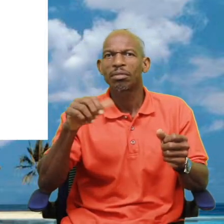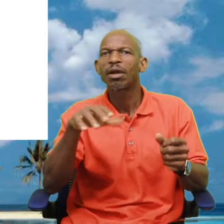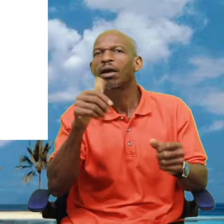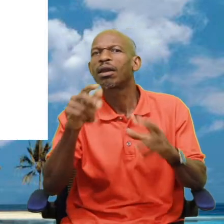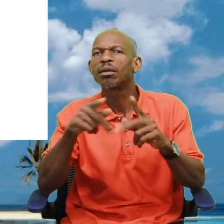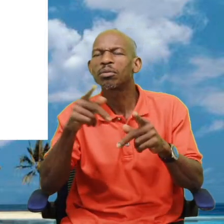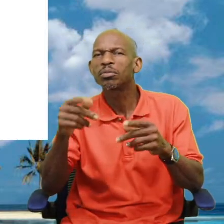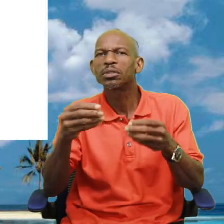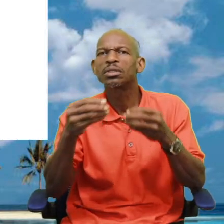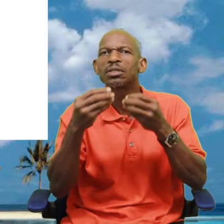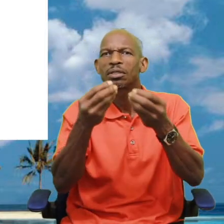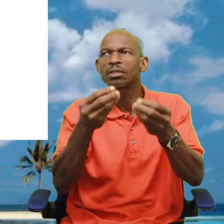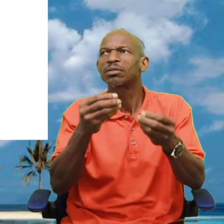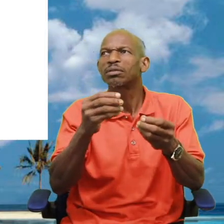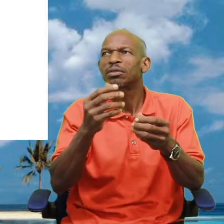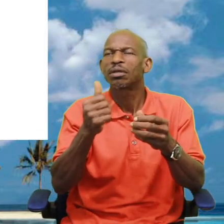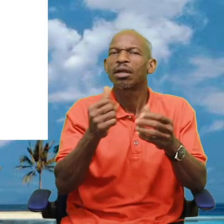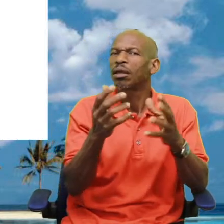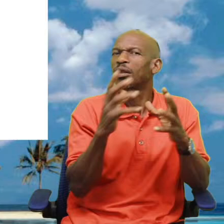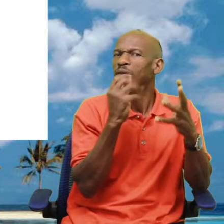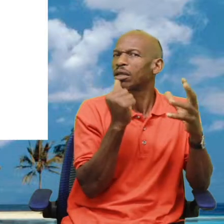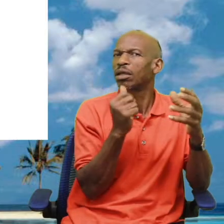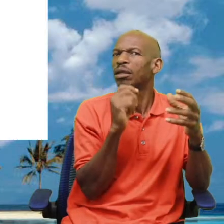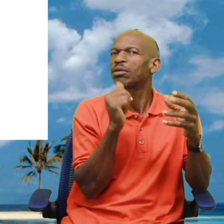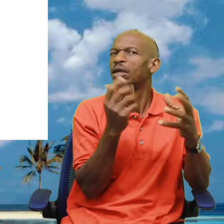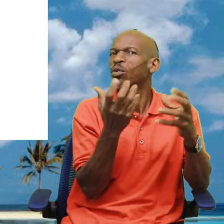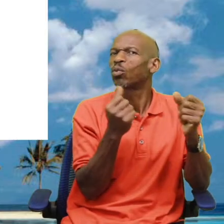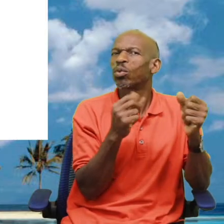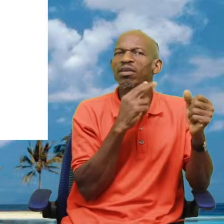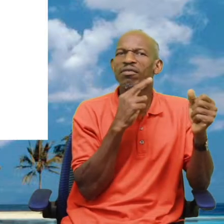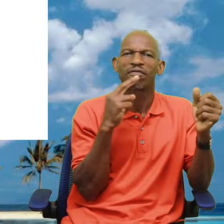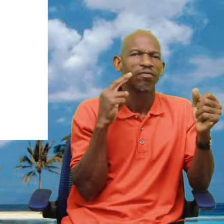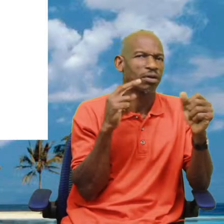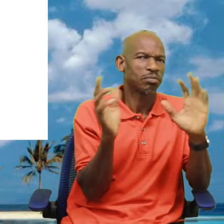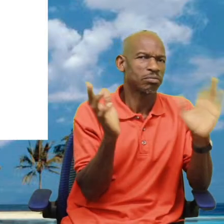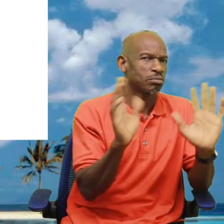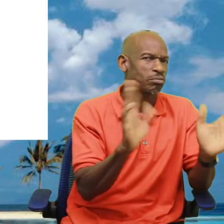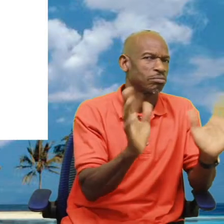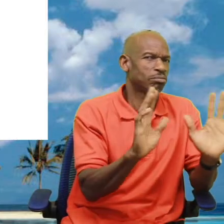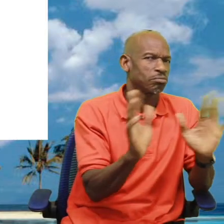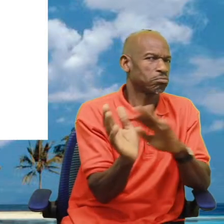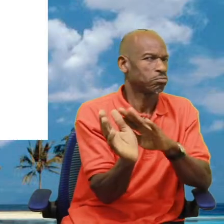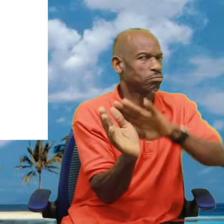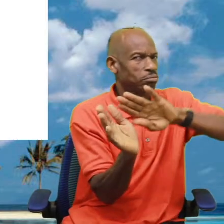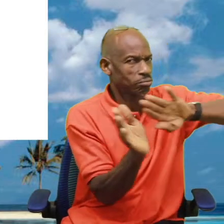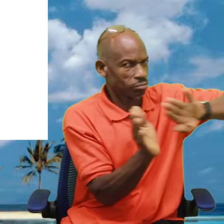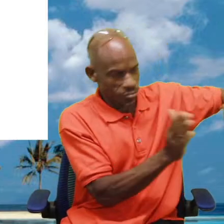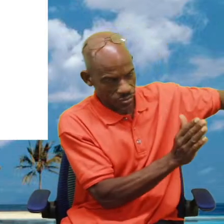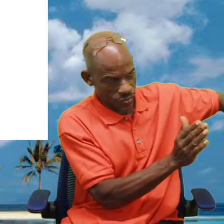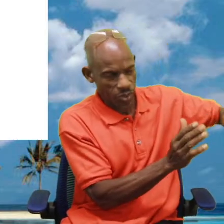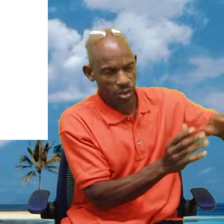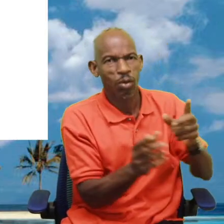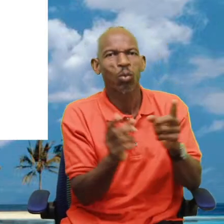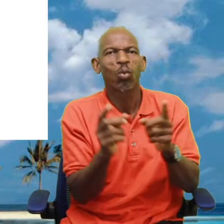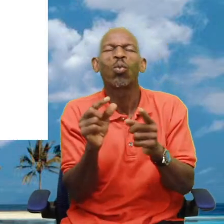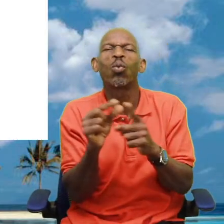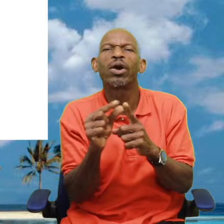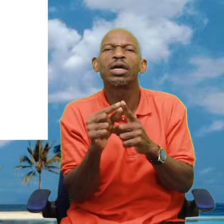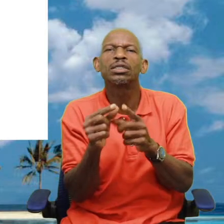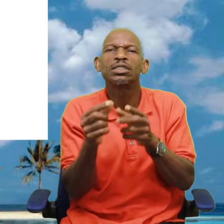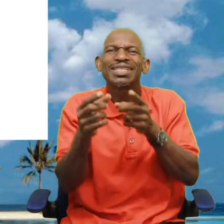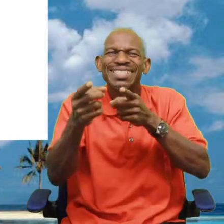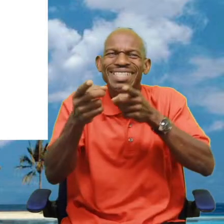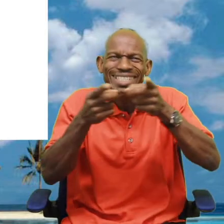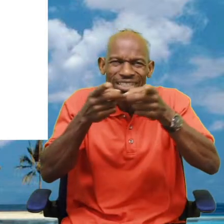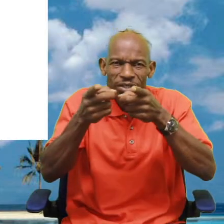now I don't want verbs, I don't want what he's doing. I want a word to describe him. Don't give me an